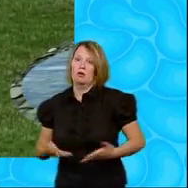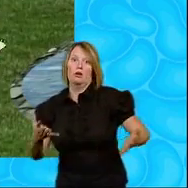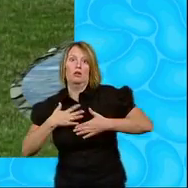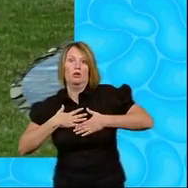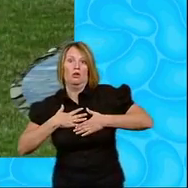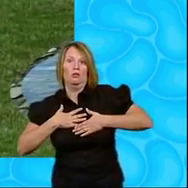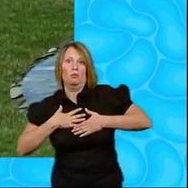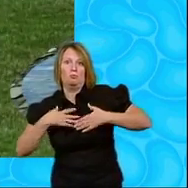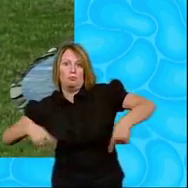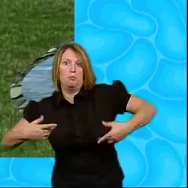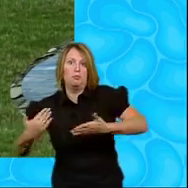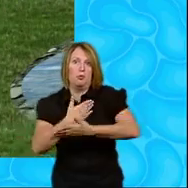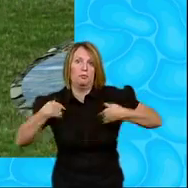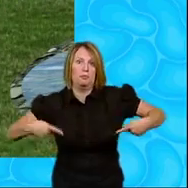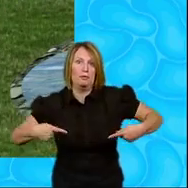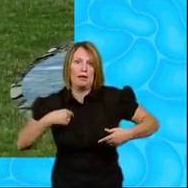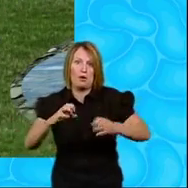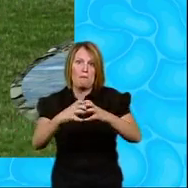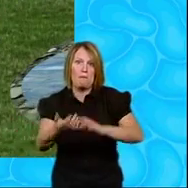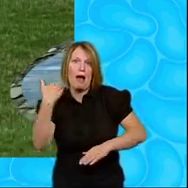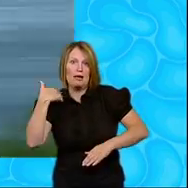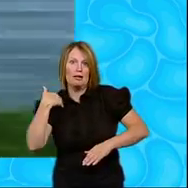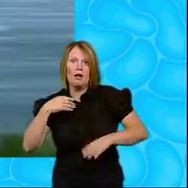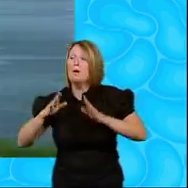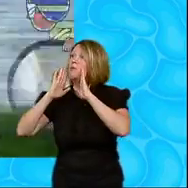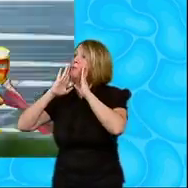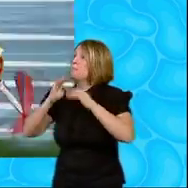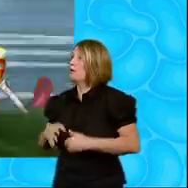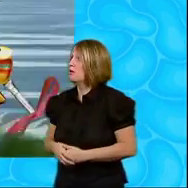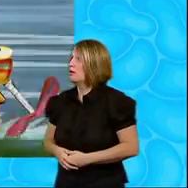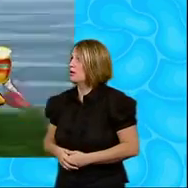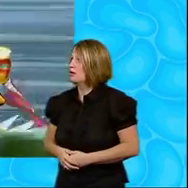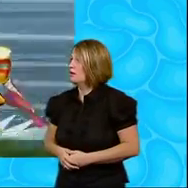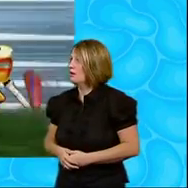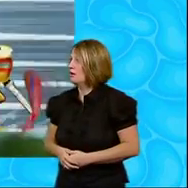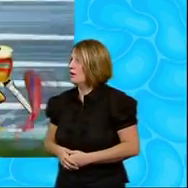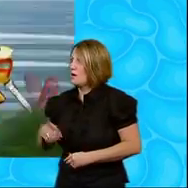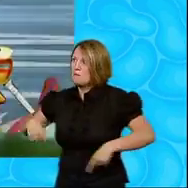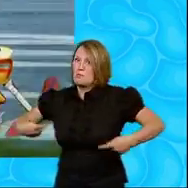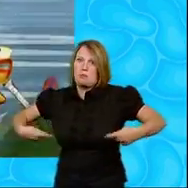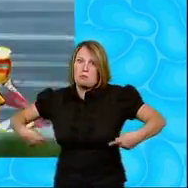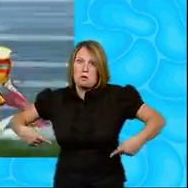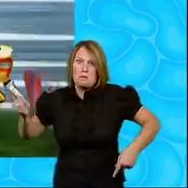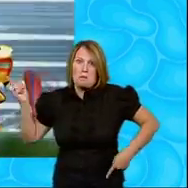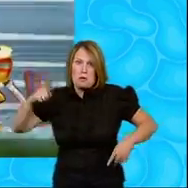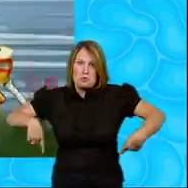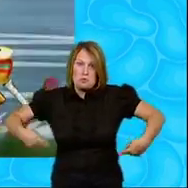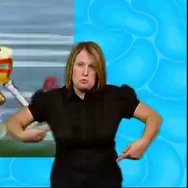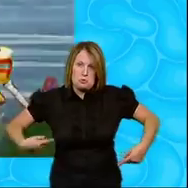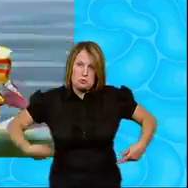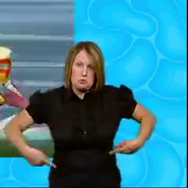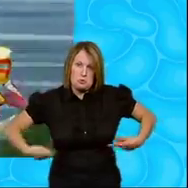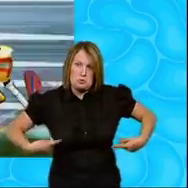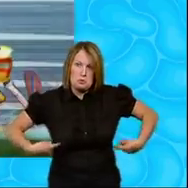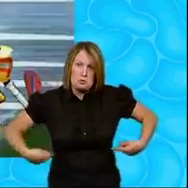Look, it's Boom Sonic Boom. He'll get your ball back. Boom Sonic Boom once again used his